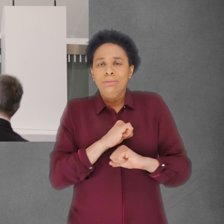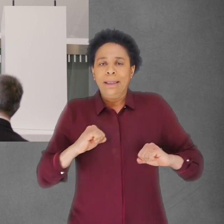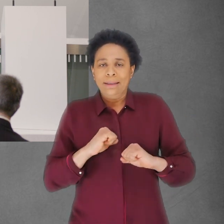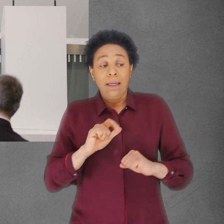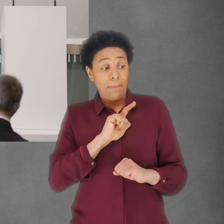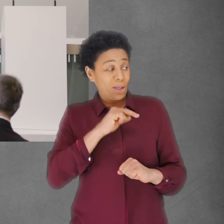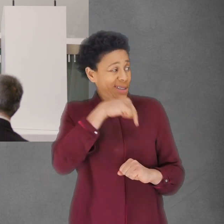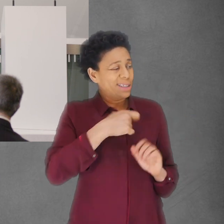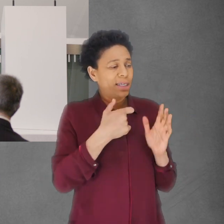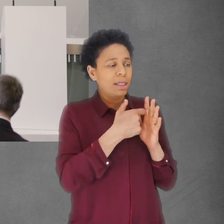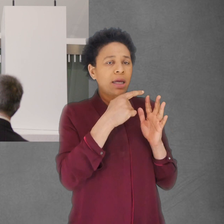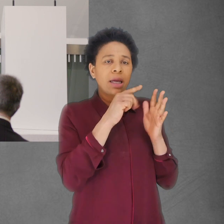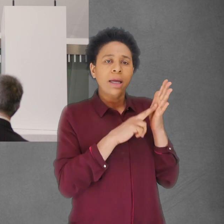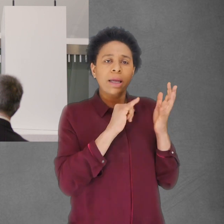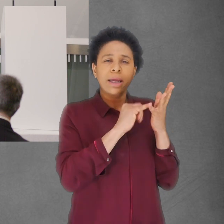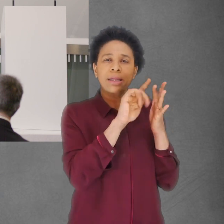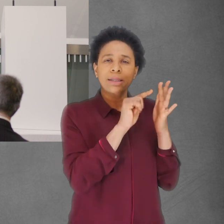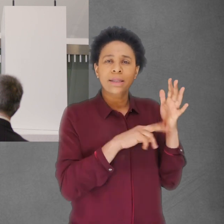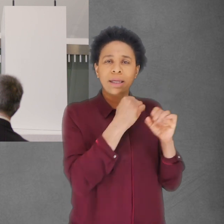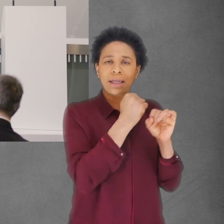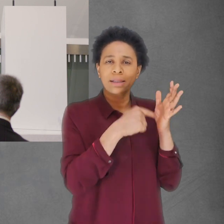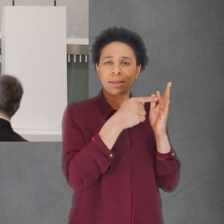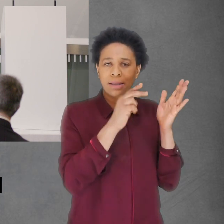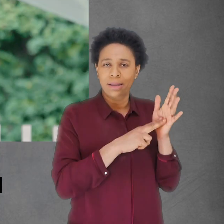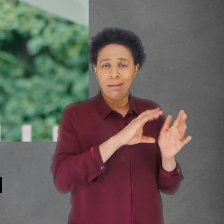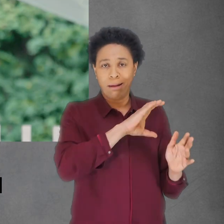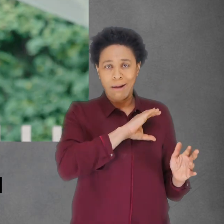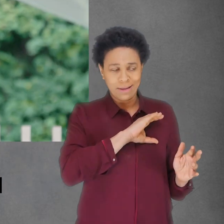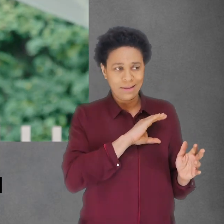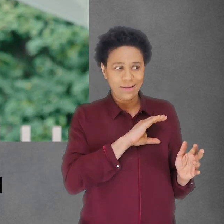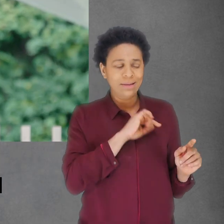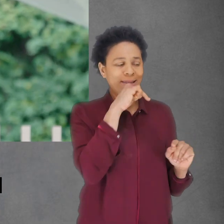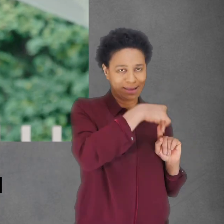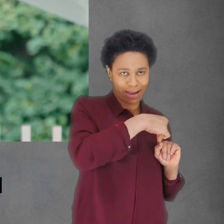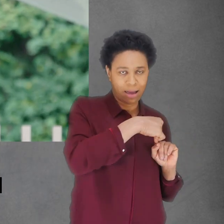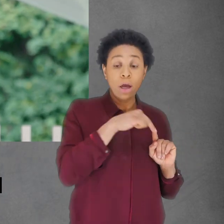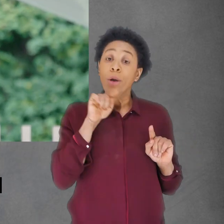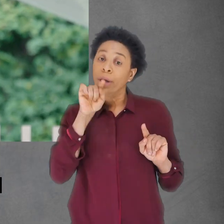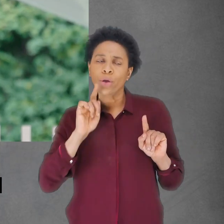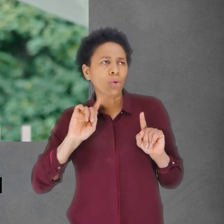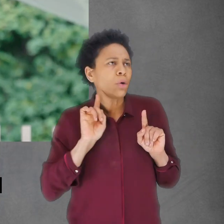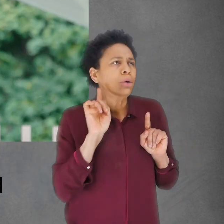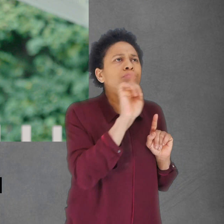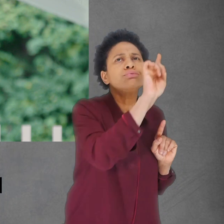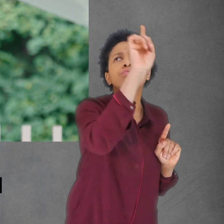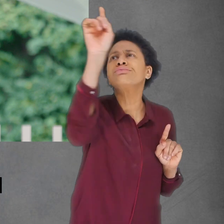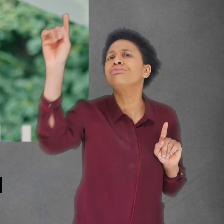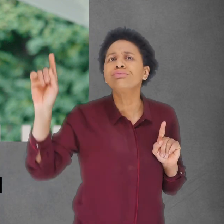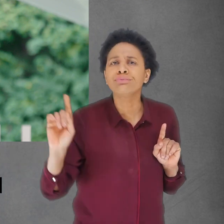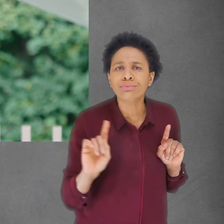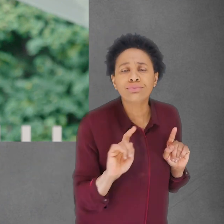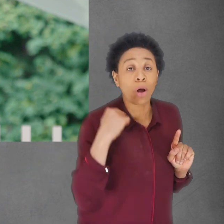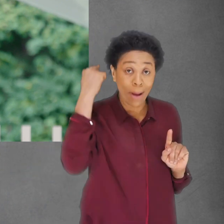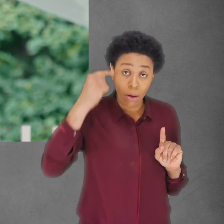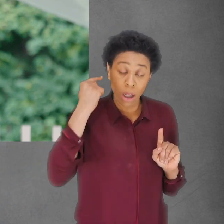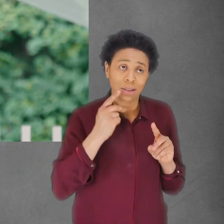as a neutral space. That the Kensington Gardens are also it's a chart space. You walked around London, you